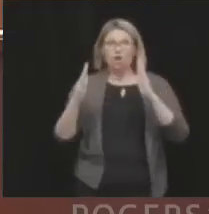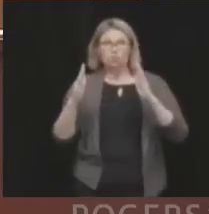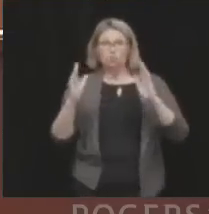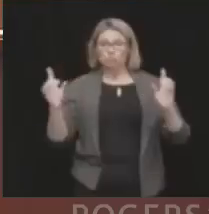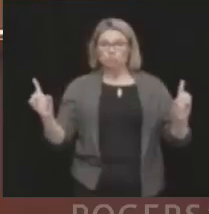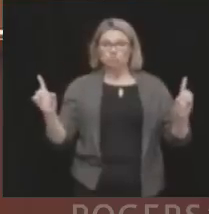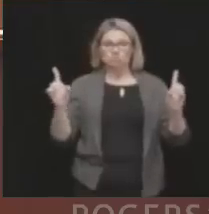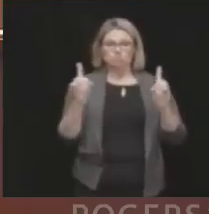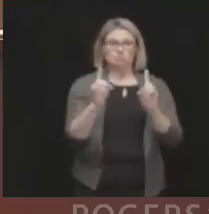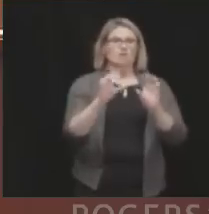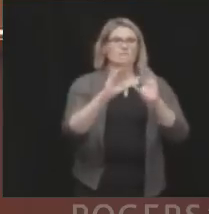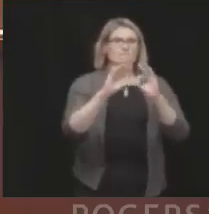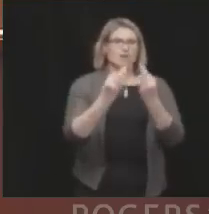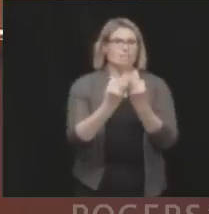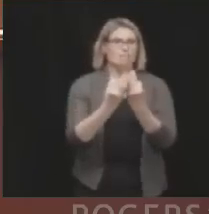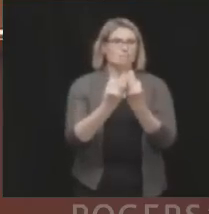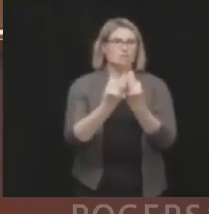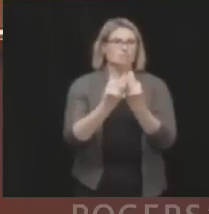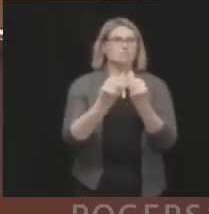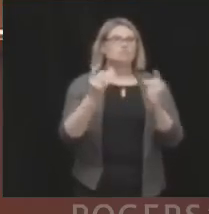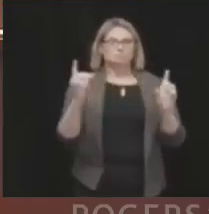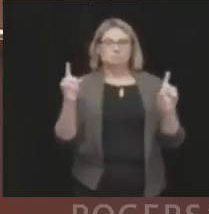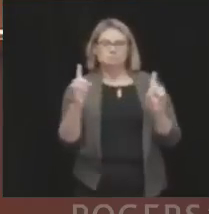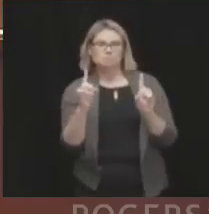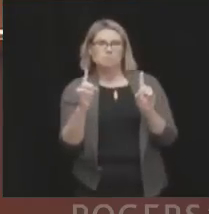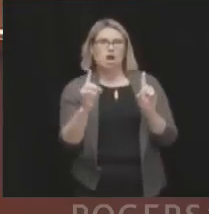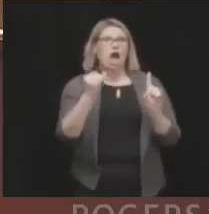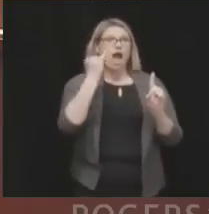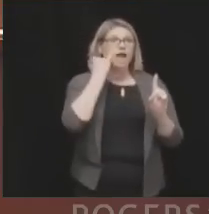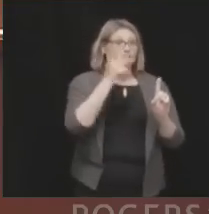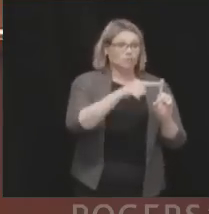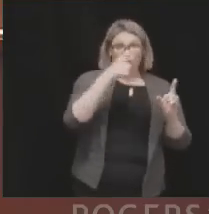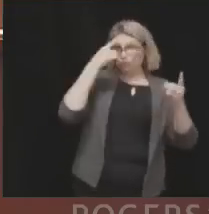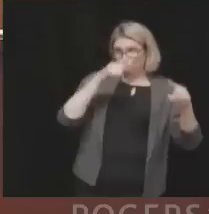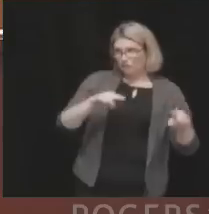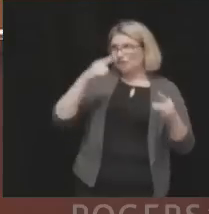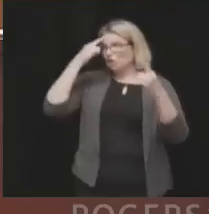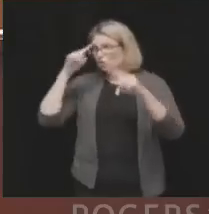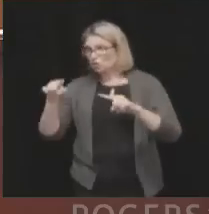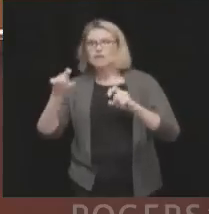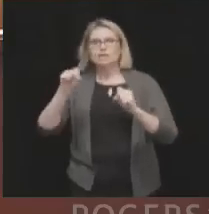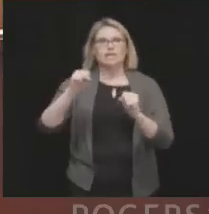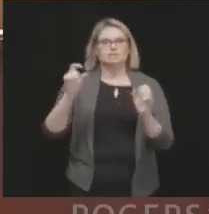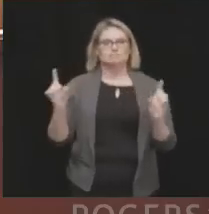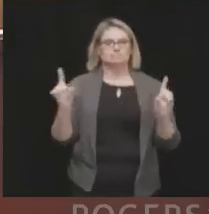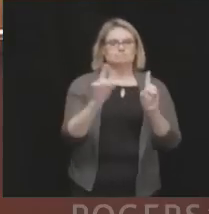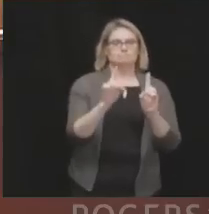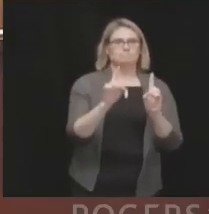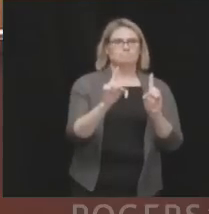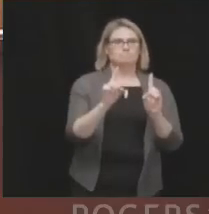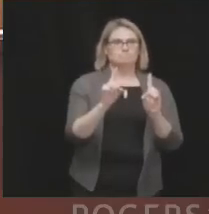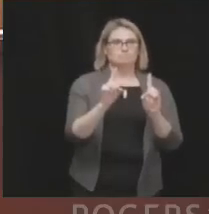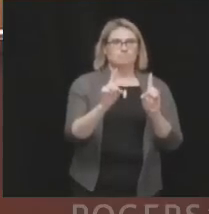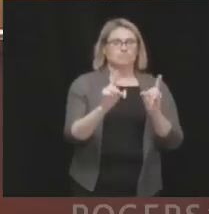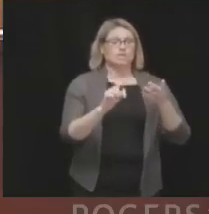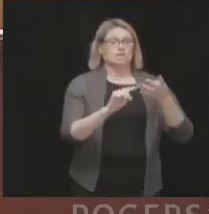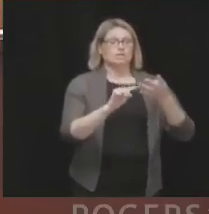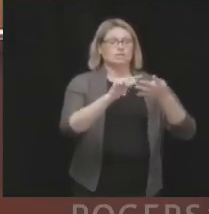interdits. Les espaces extérieurs à faible risque peuvent être